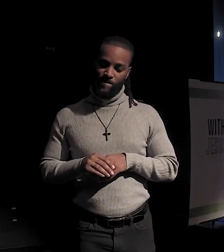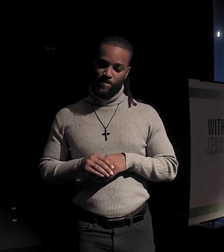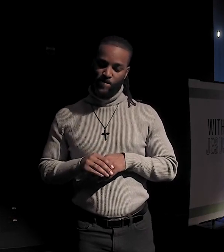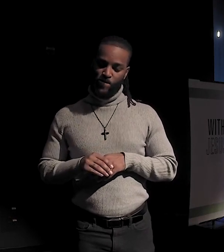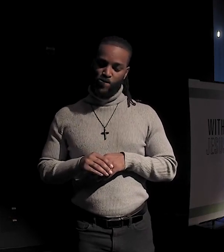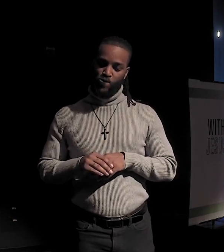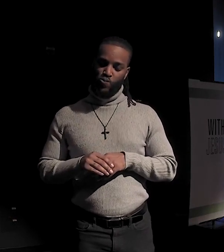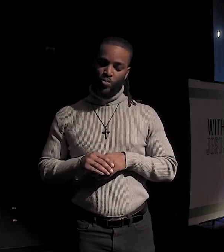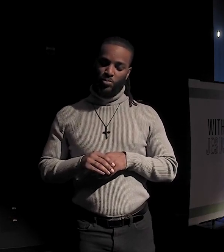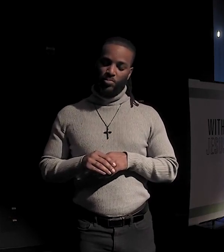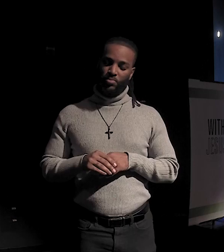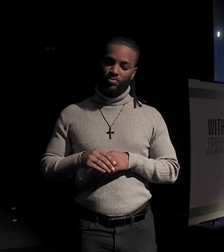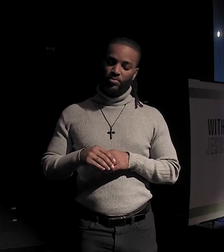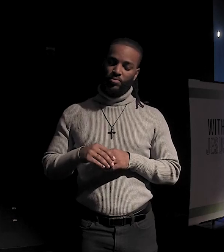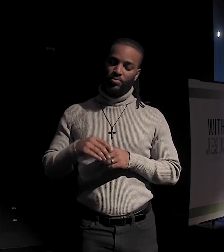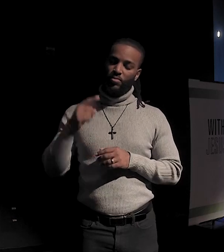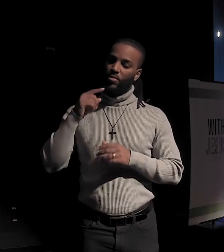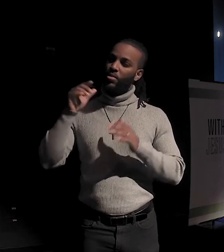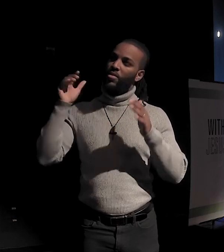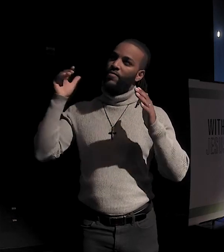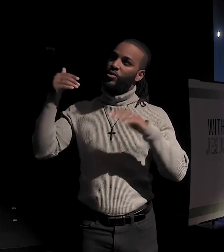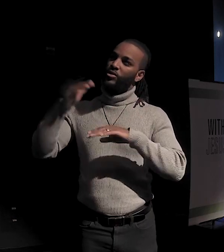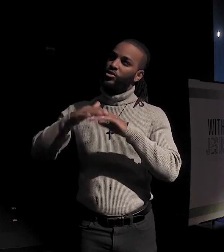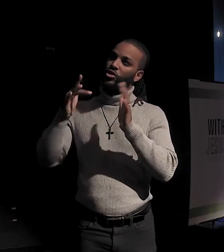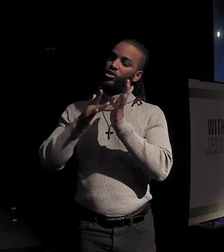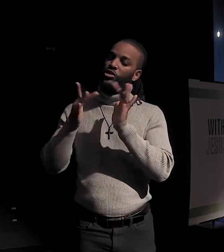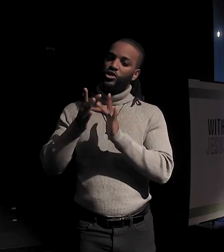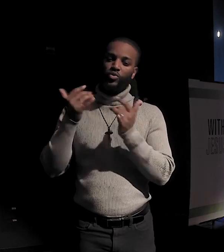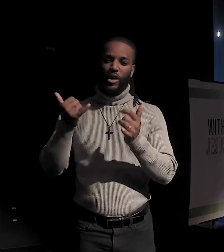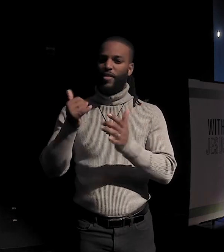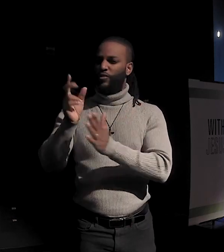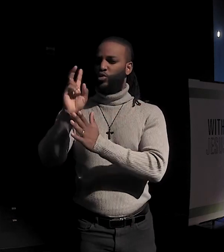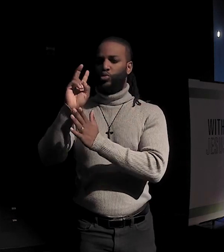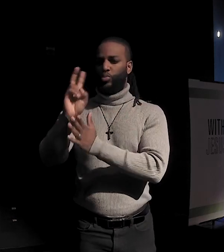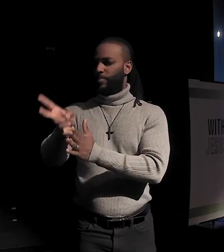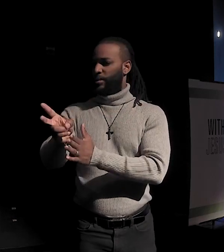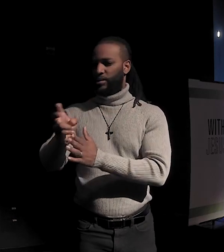Just lean into Jesus right now for 2 minutes. We'll be quiet.